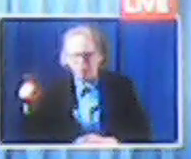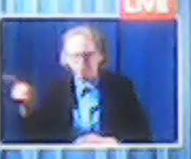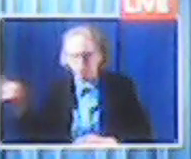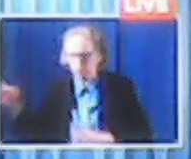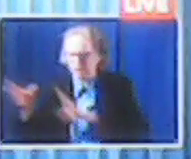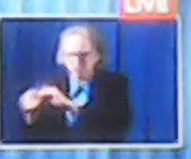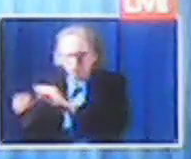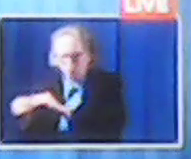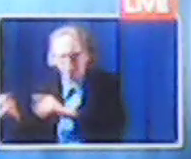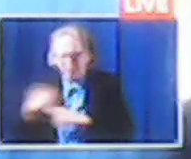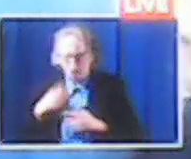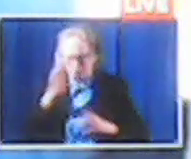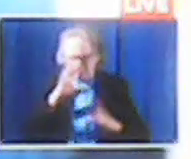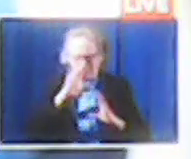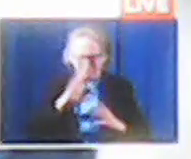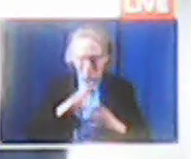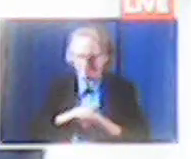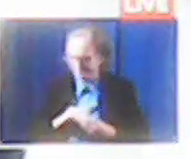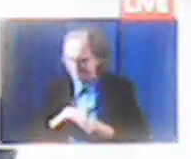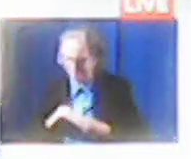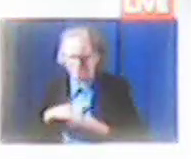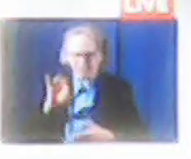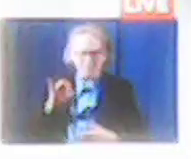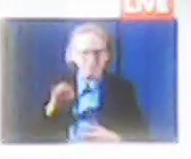Now let me look here.